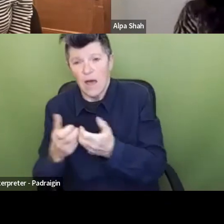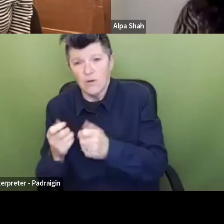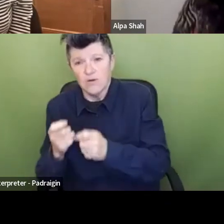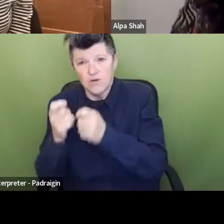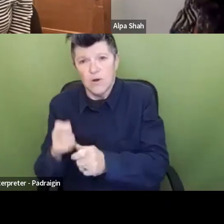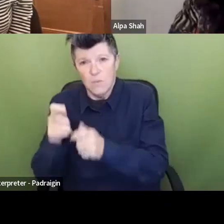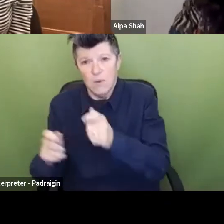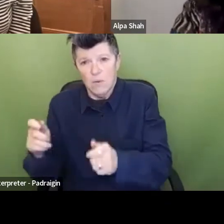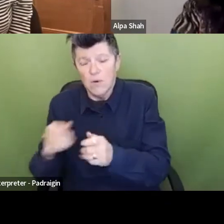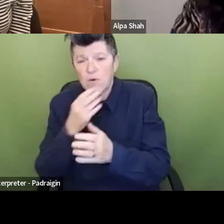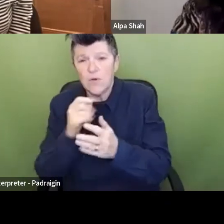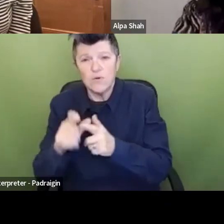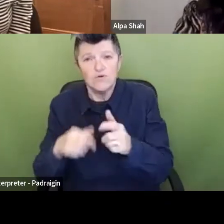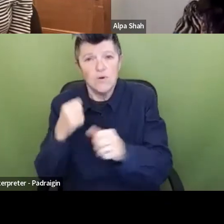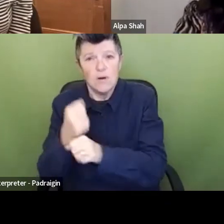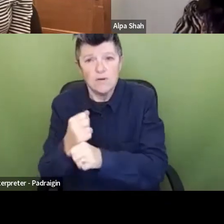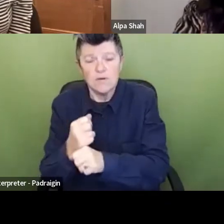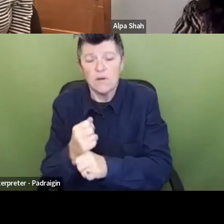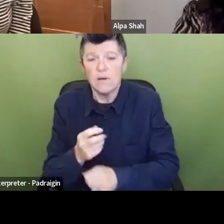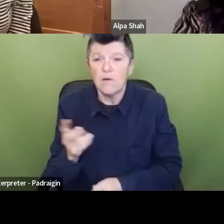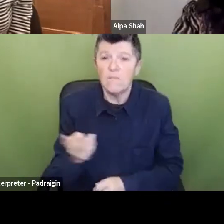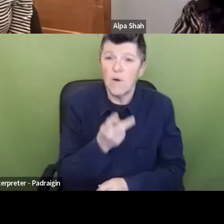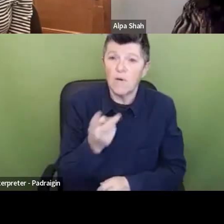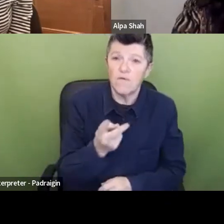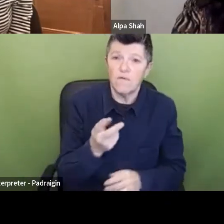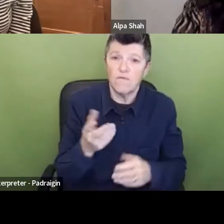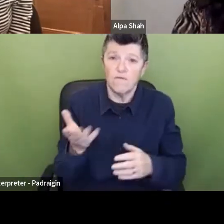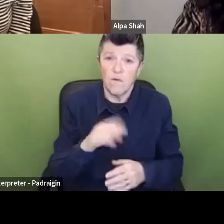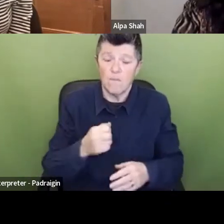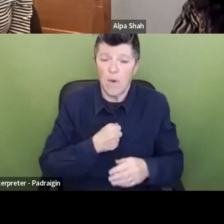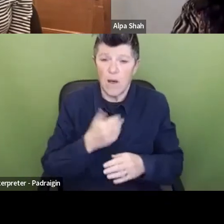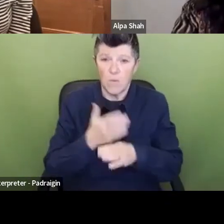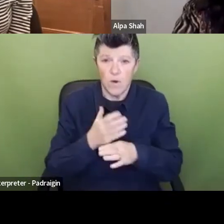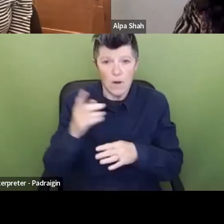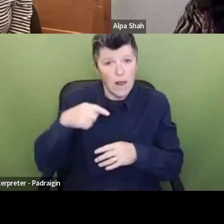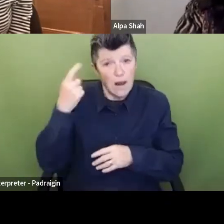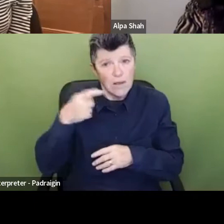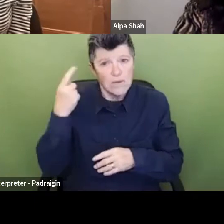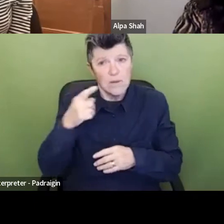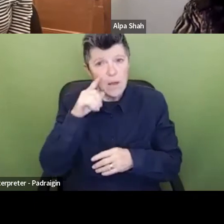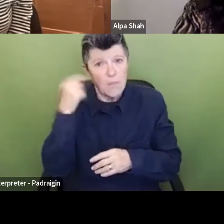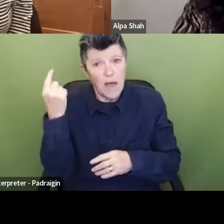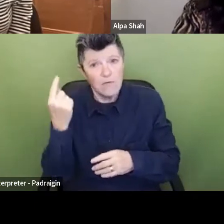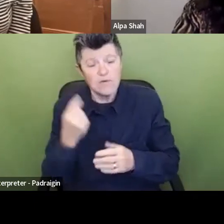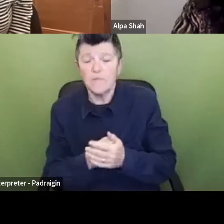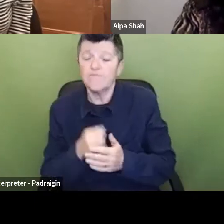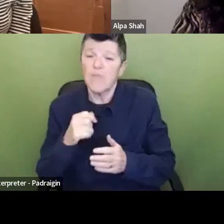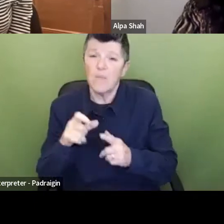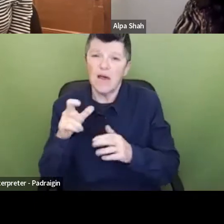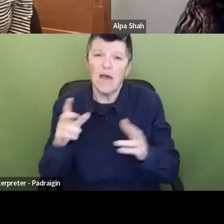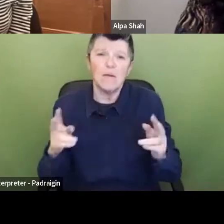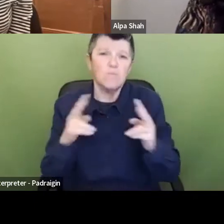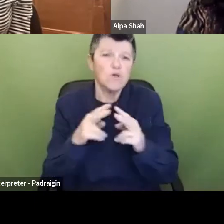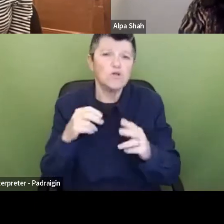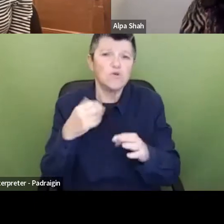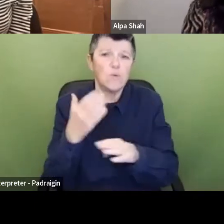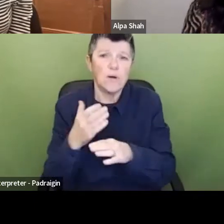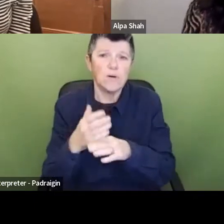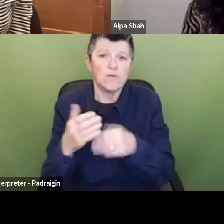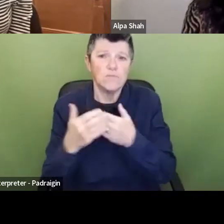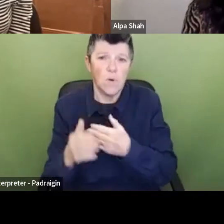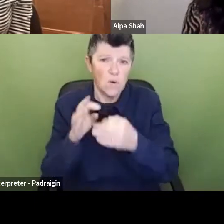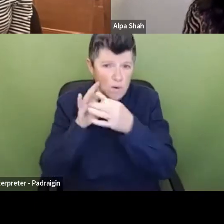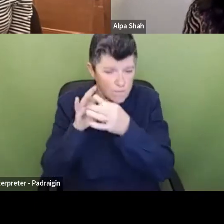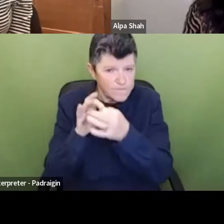both insights from work that I've been doing in London and in Paris. My Cambridge work was much more applied, where I actually did work